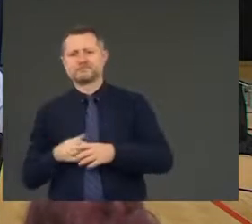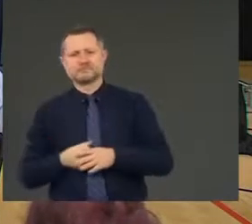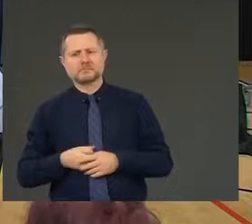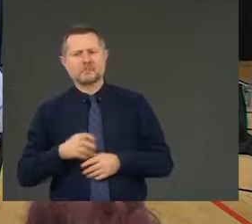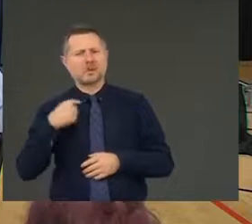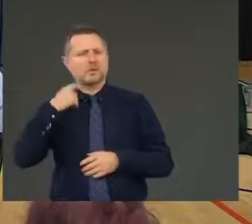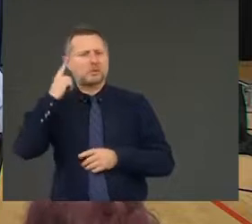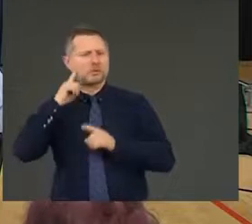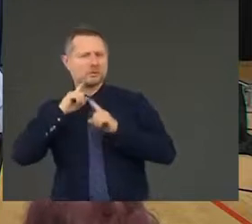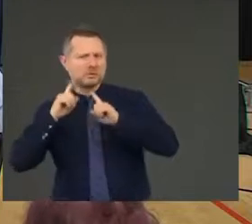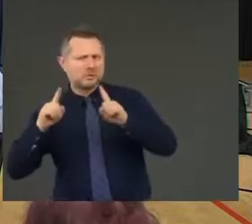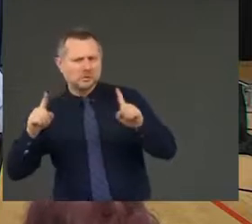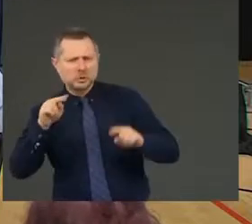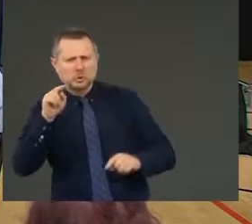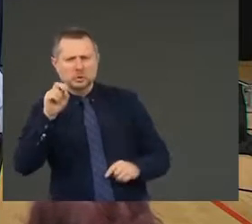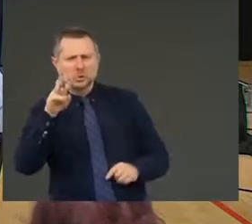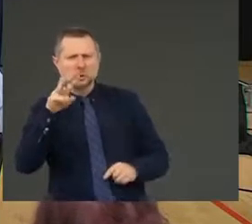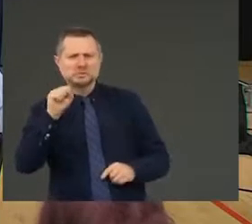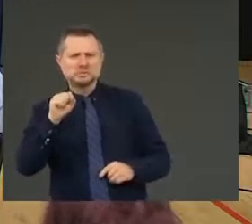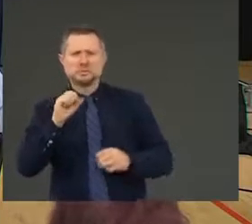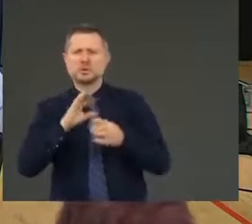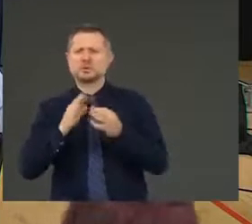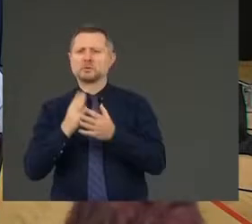They were critical of the way the police